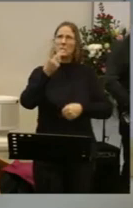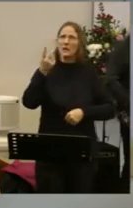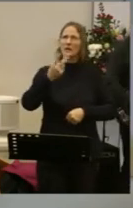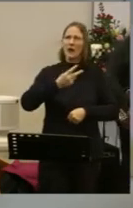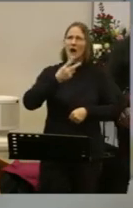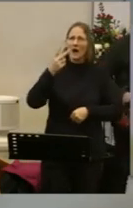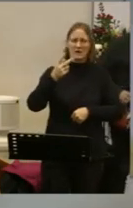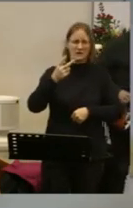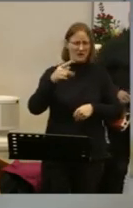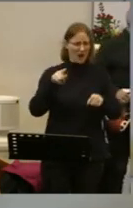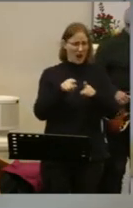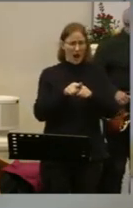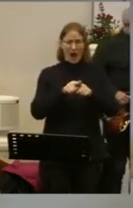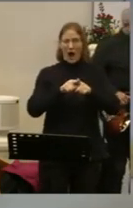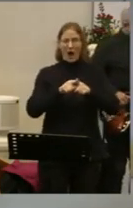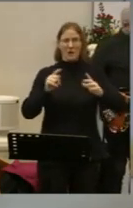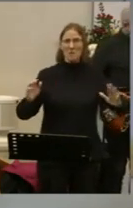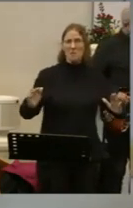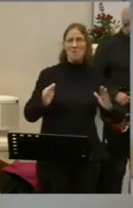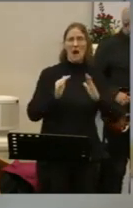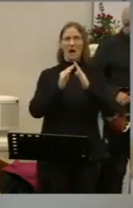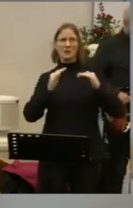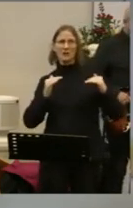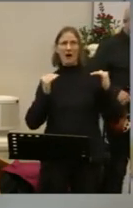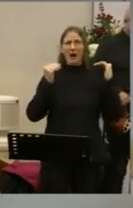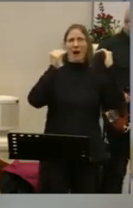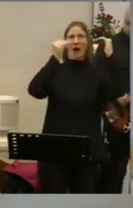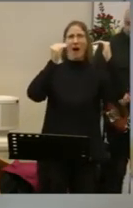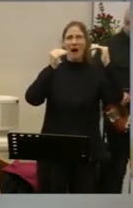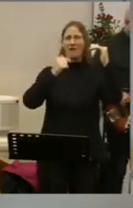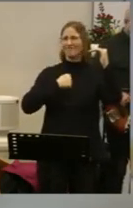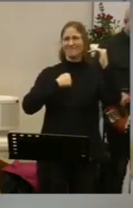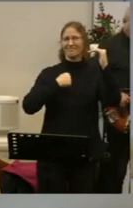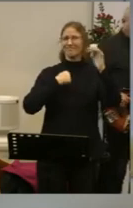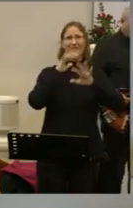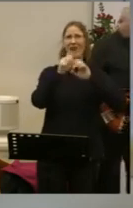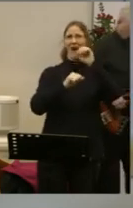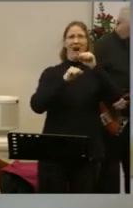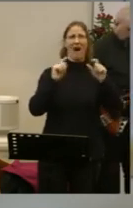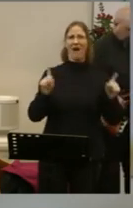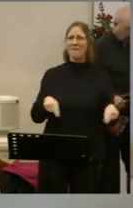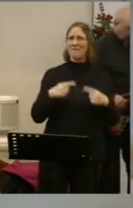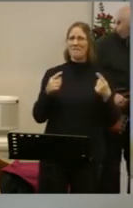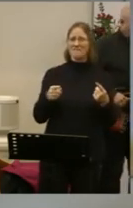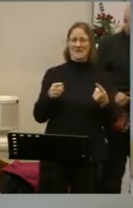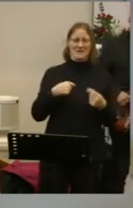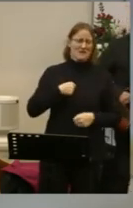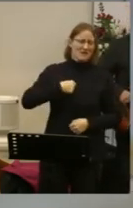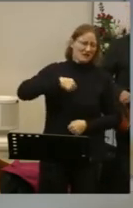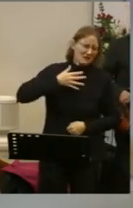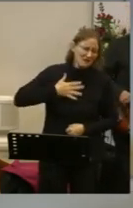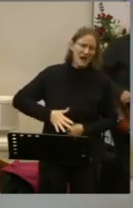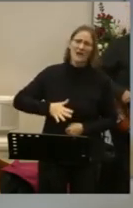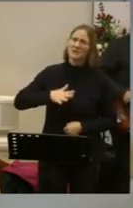How high the mountain I could not climb. In